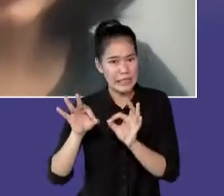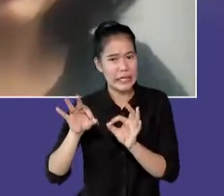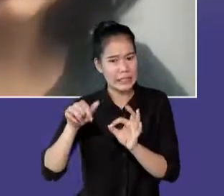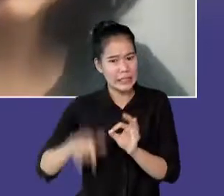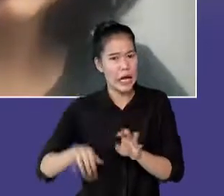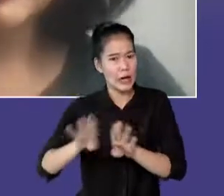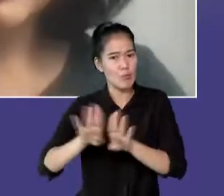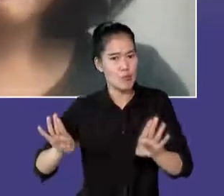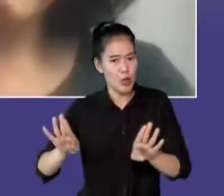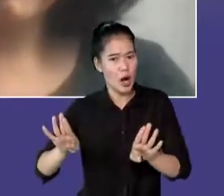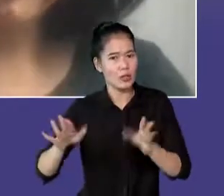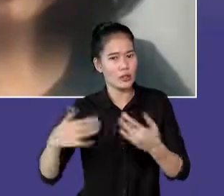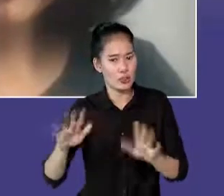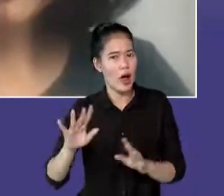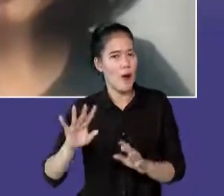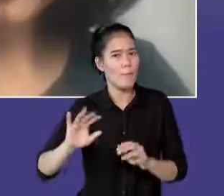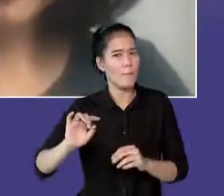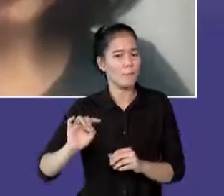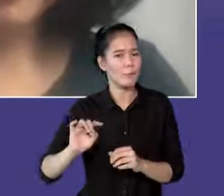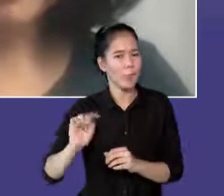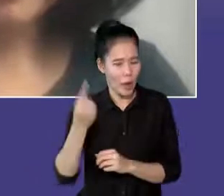the schools.